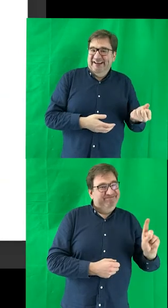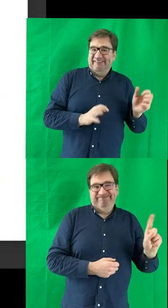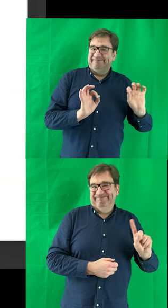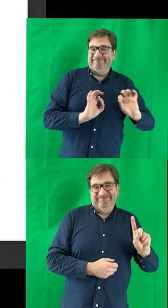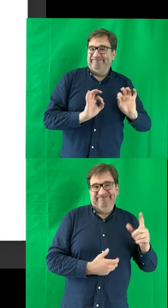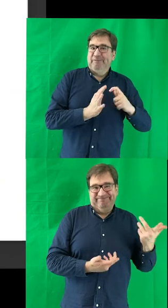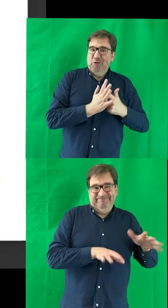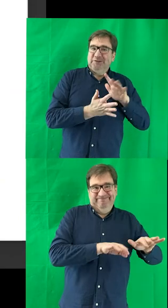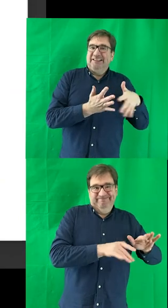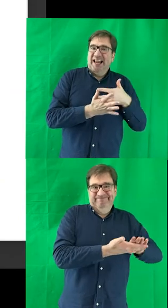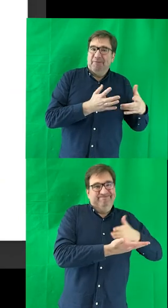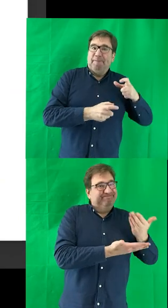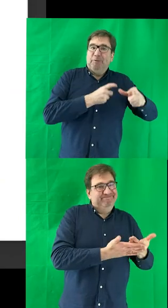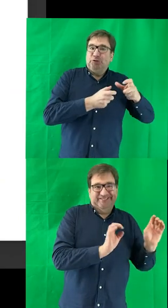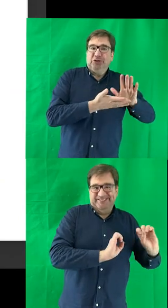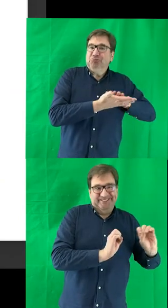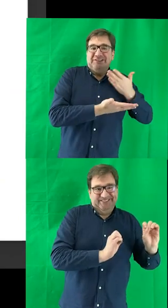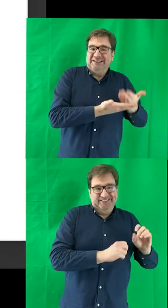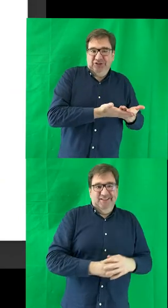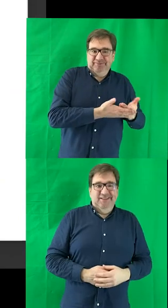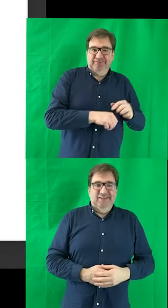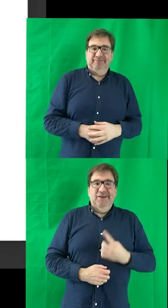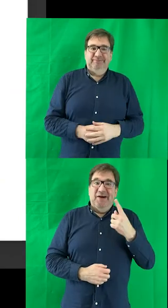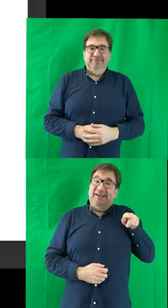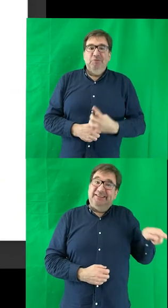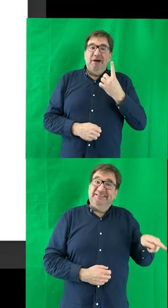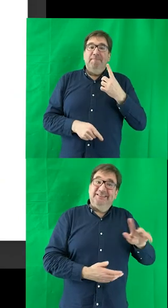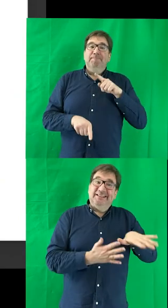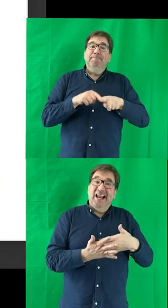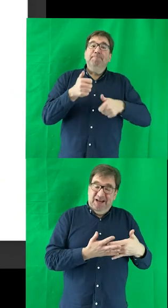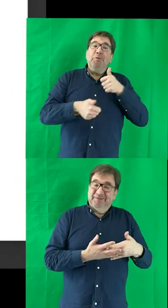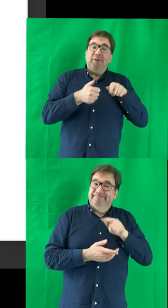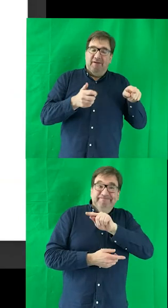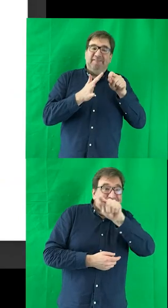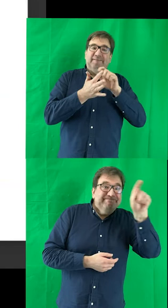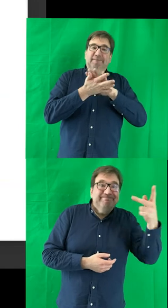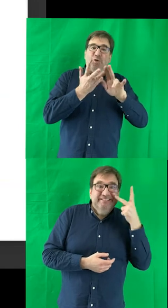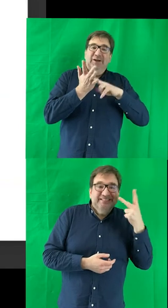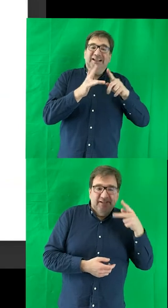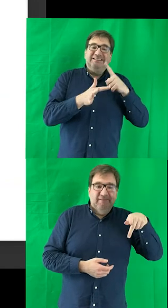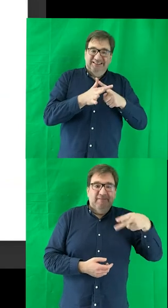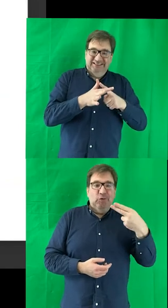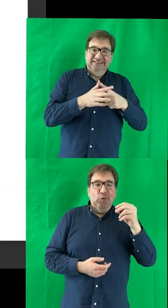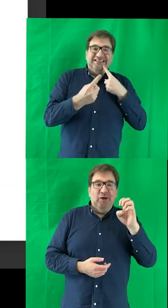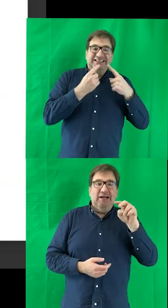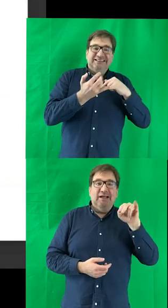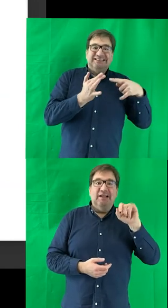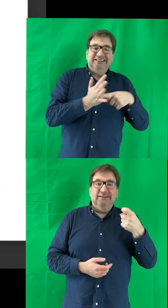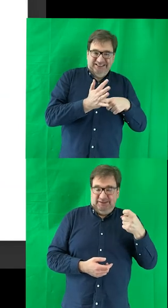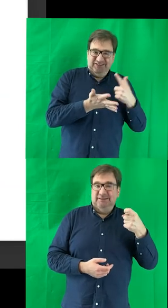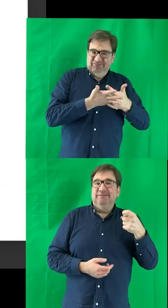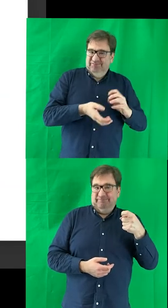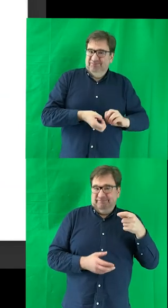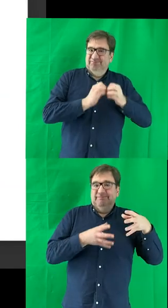for sign language machine translation systems. One of the most popular data sets is the Phoenix data set that